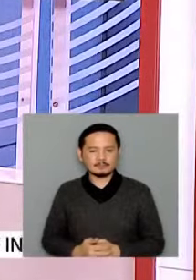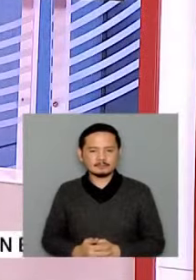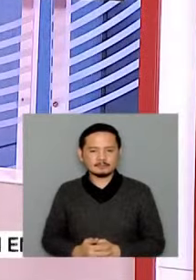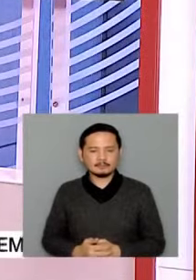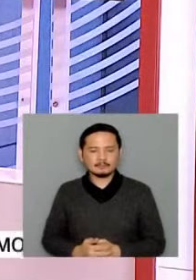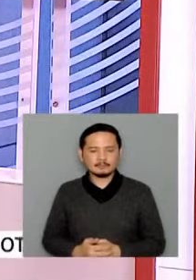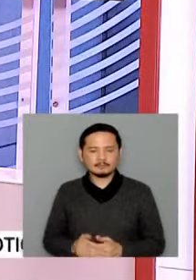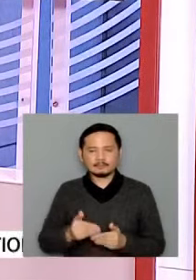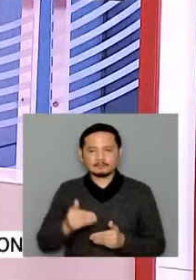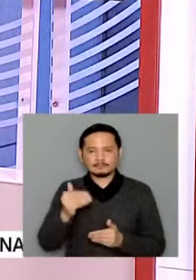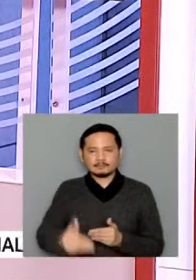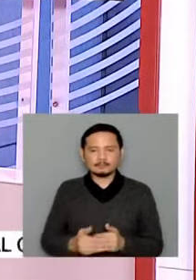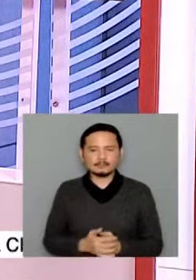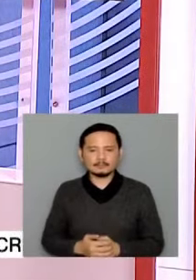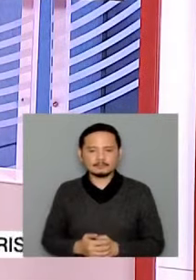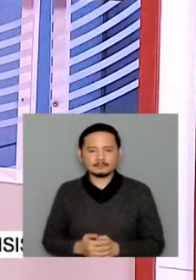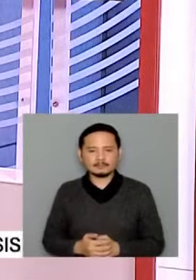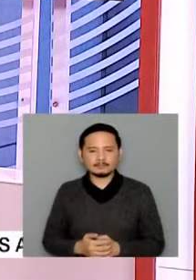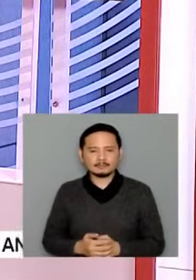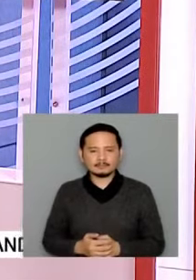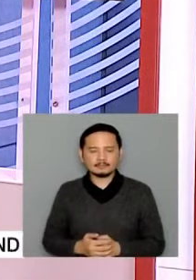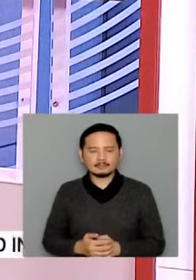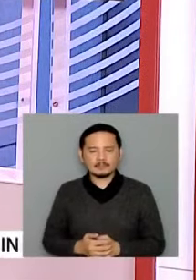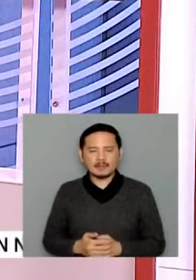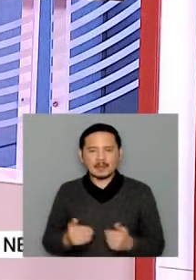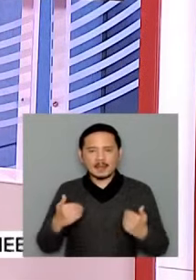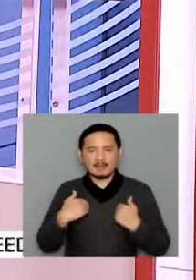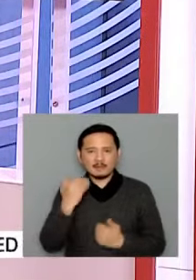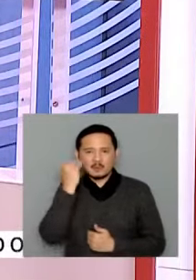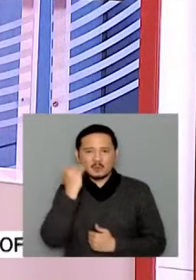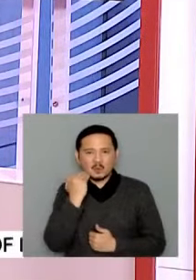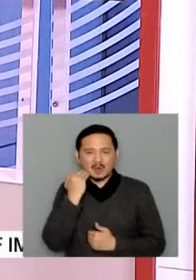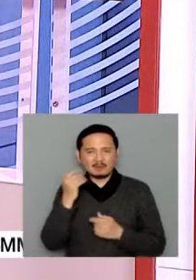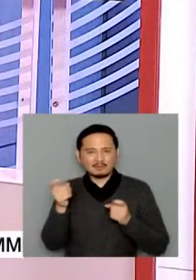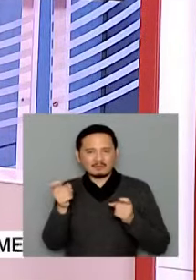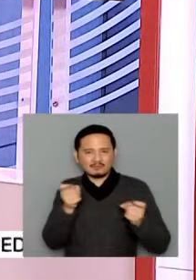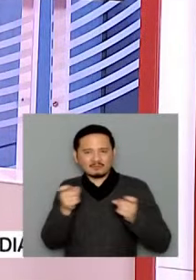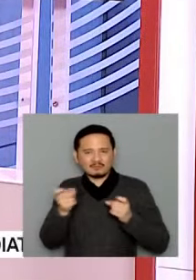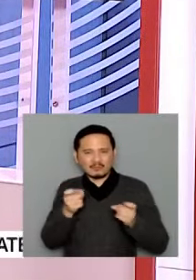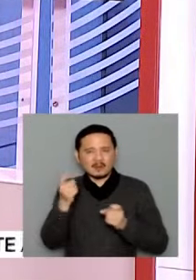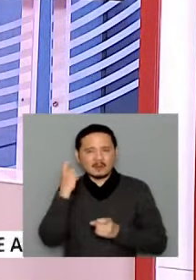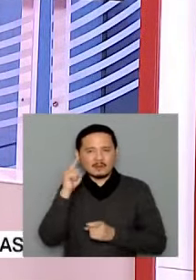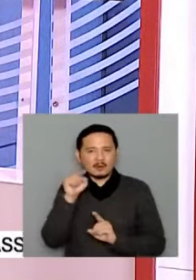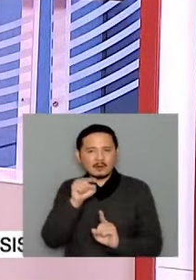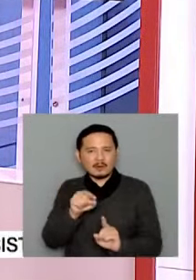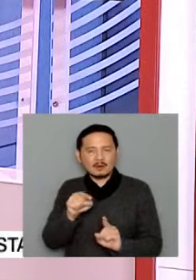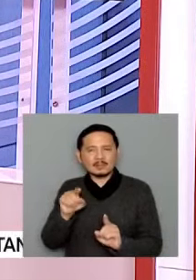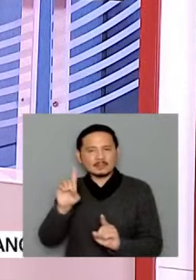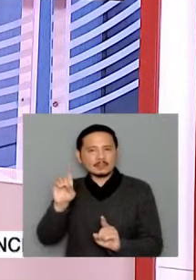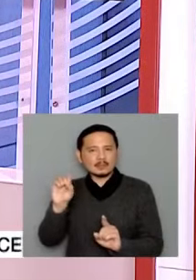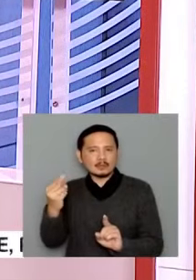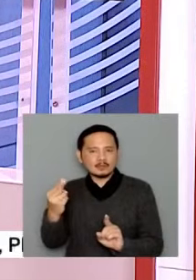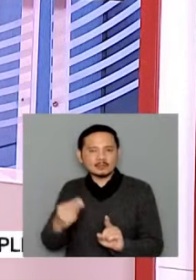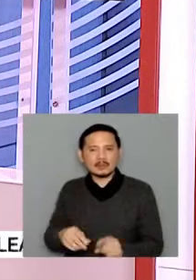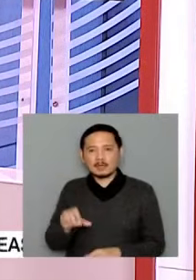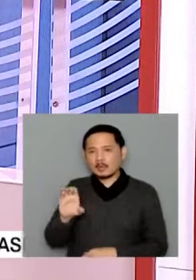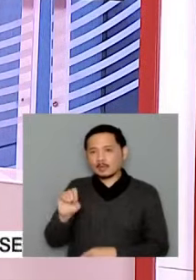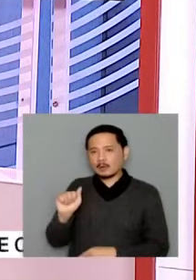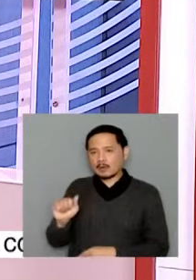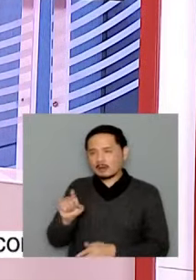Moving on. After flagging deficiencies in the health department's COVID response, state auditors zero in on irregularities in the